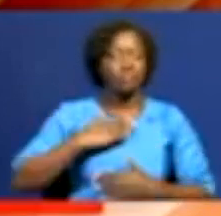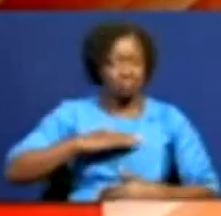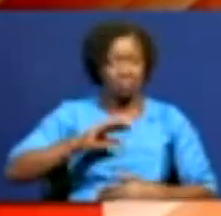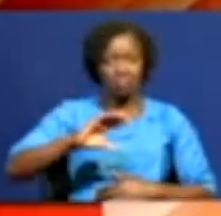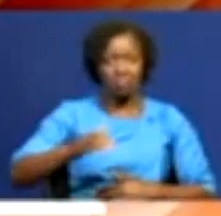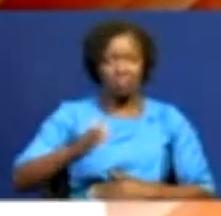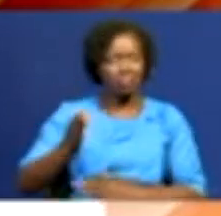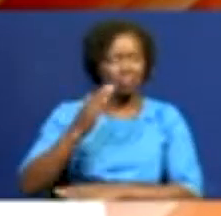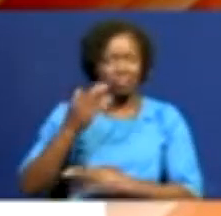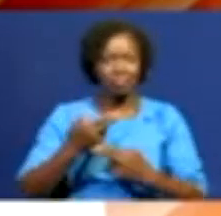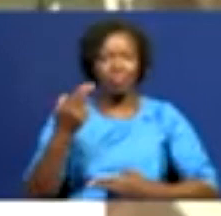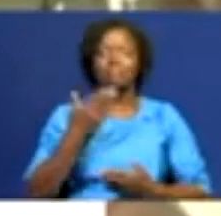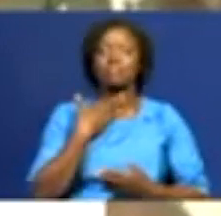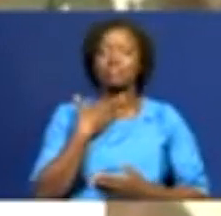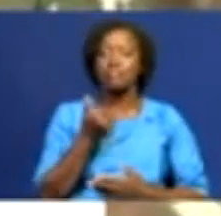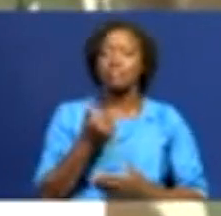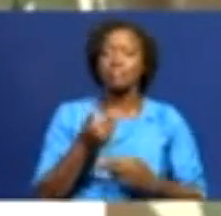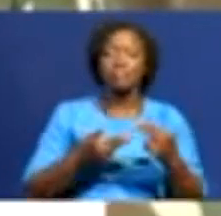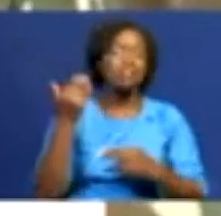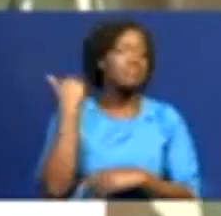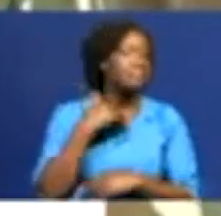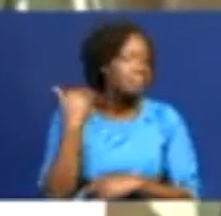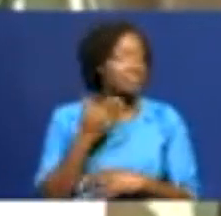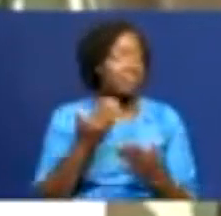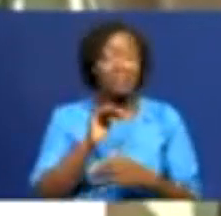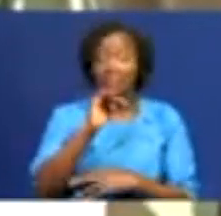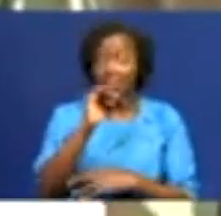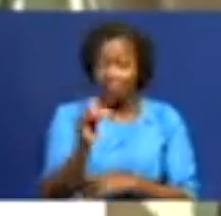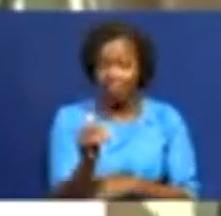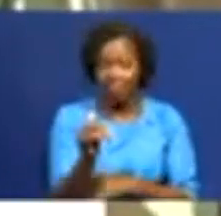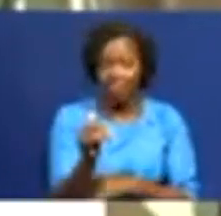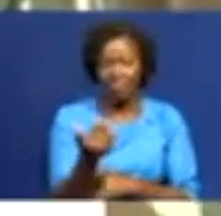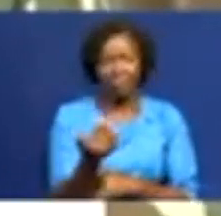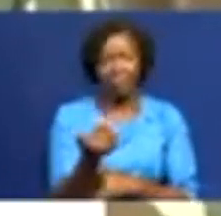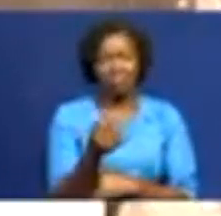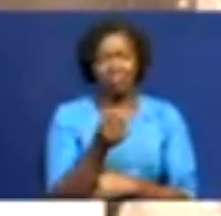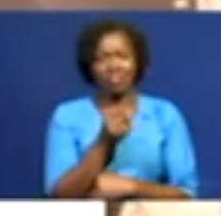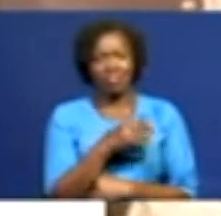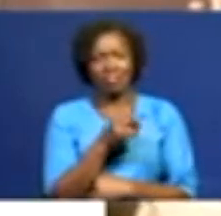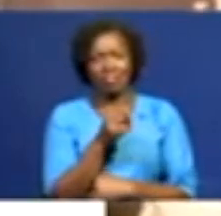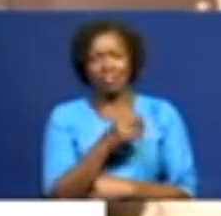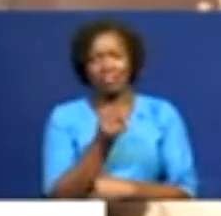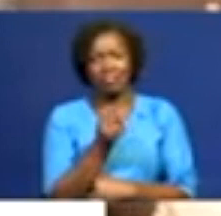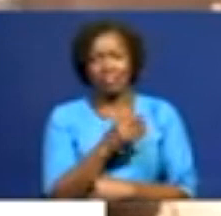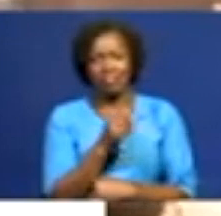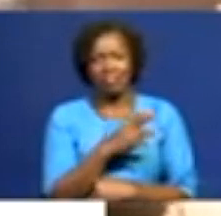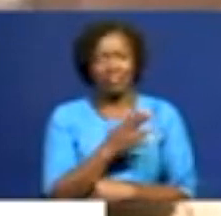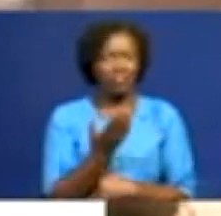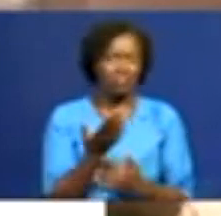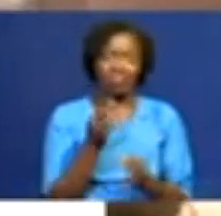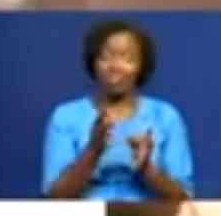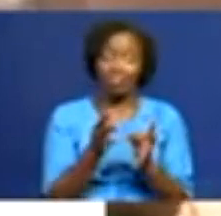locals say the rising crime rate is in the town is a cause for alarm that risk escalating if